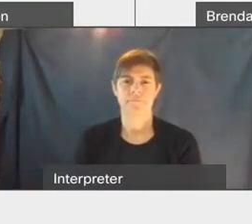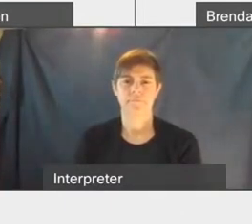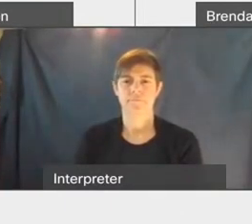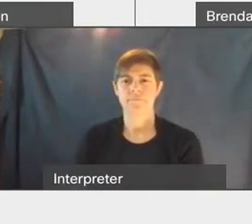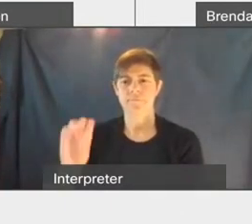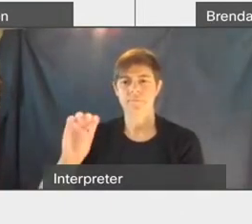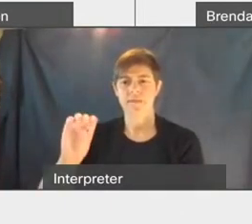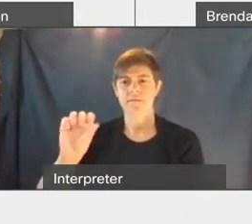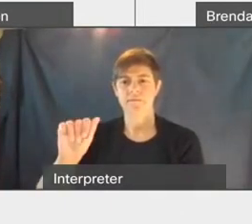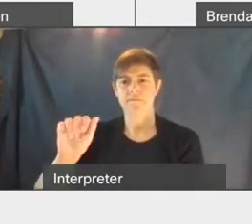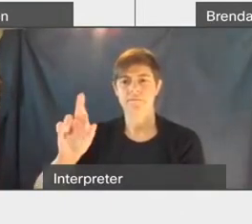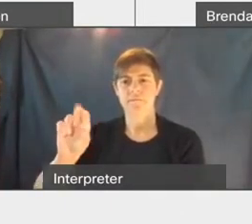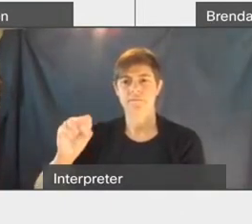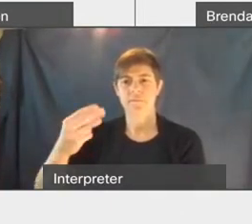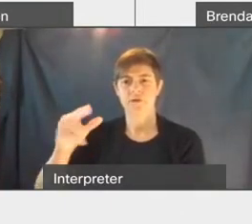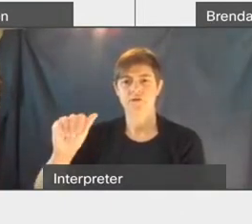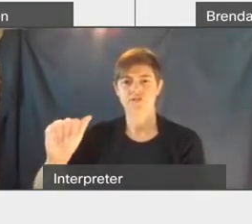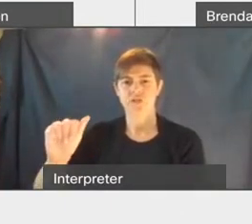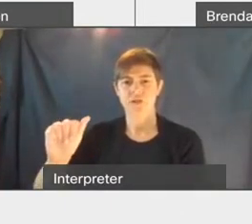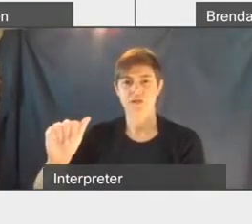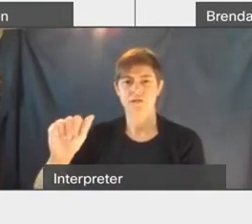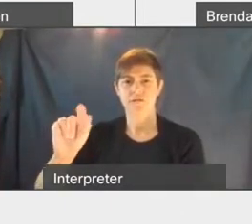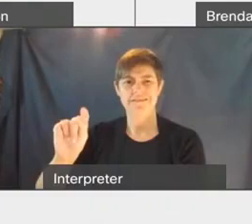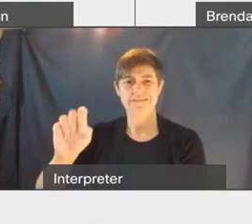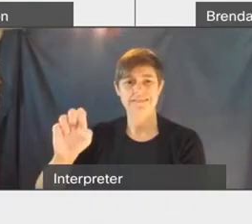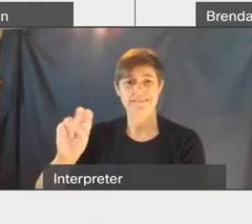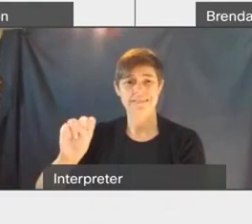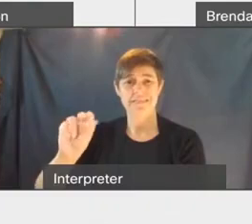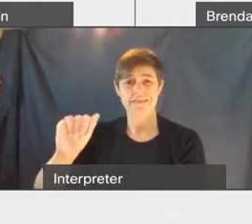Marcia Tannehill, citizen.